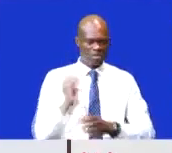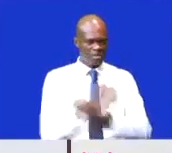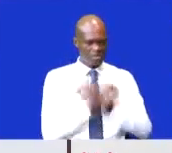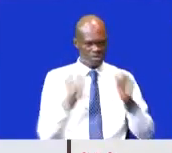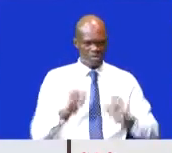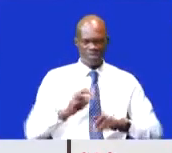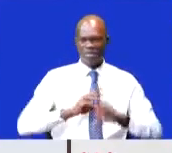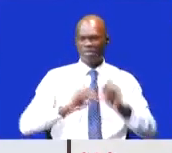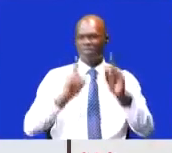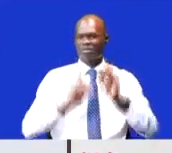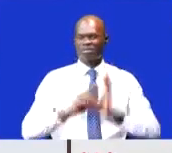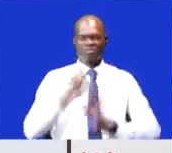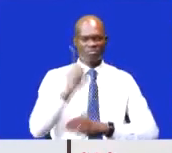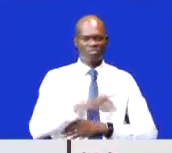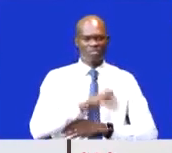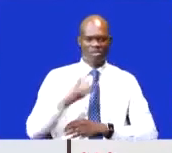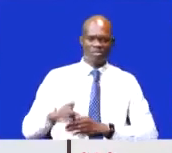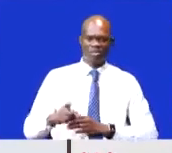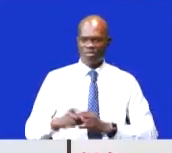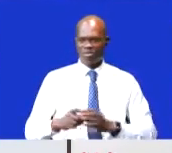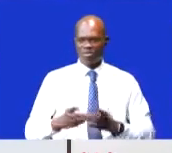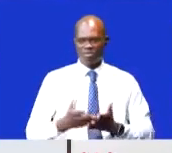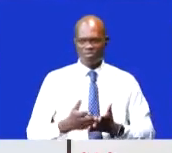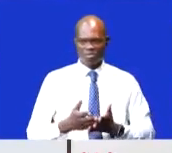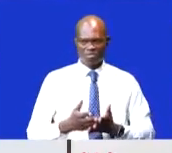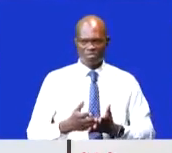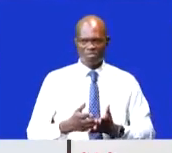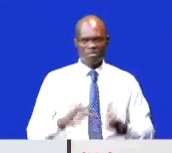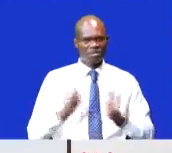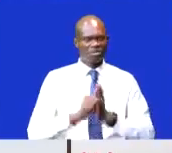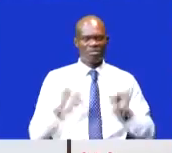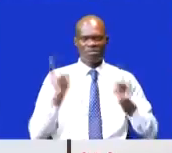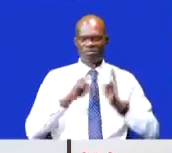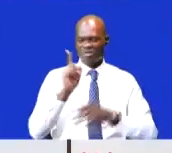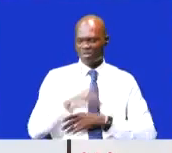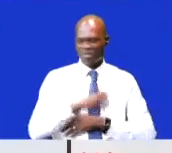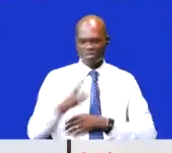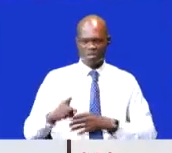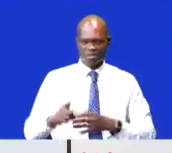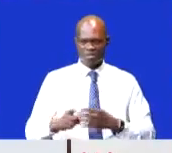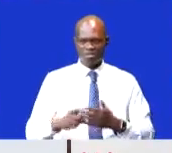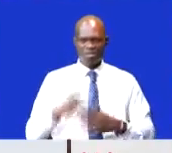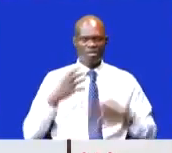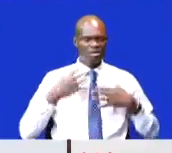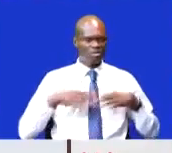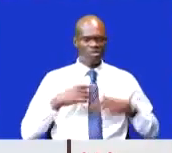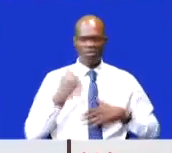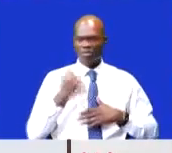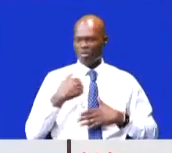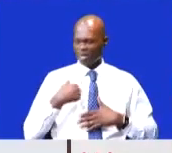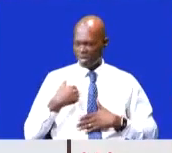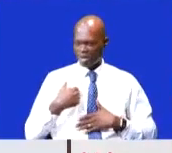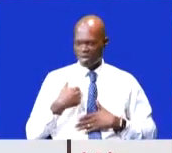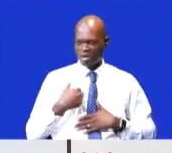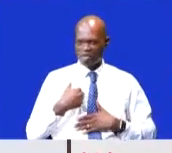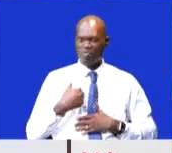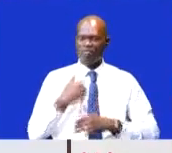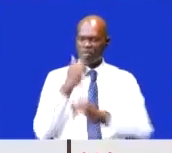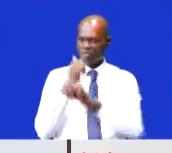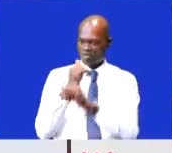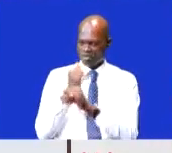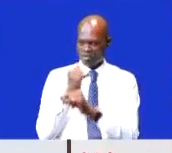wrong. It is completely wrong. So wale ambao wako na kibarua mnajua vile hiyo kibarua